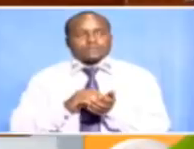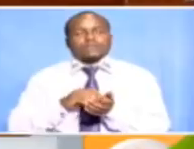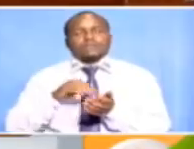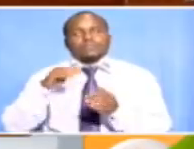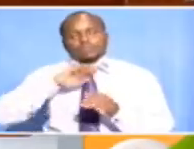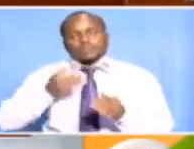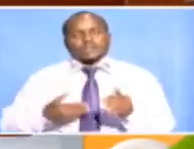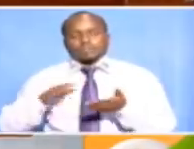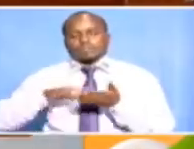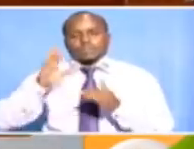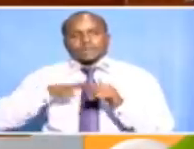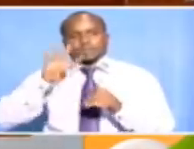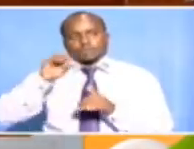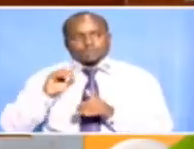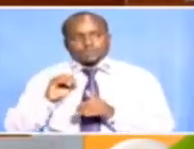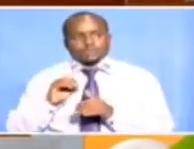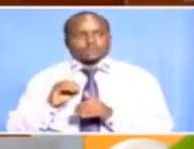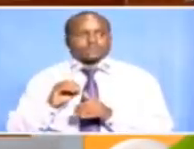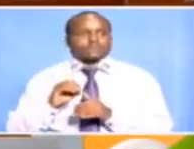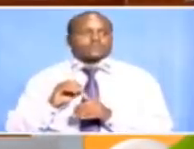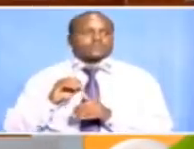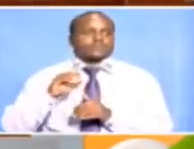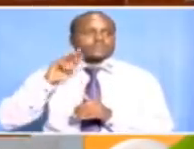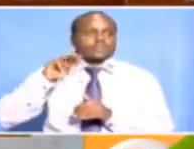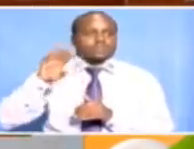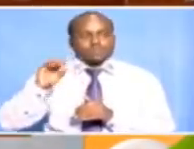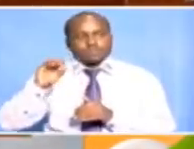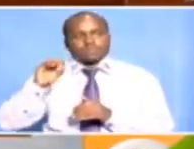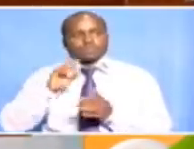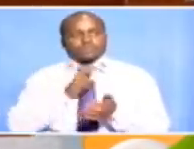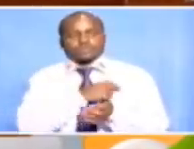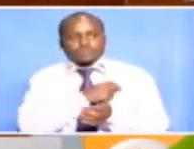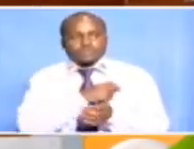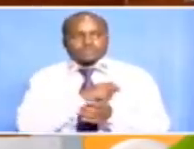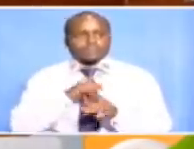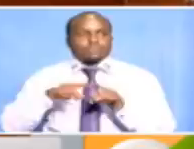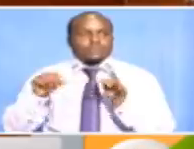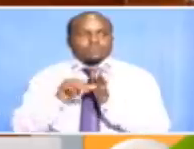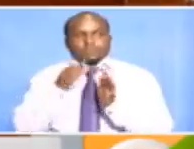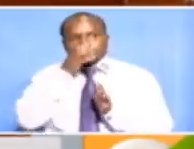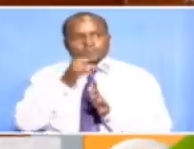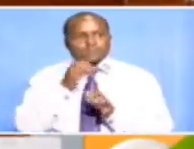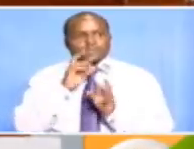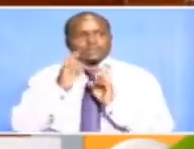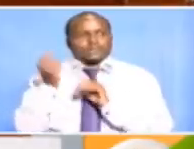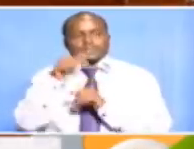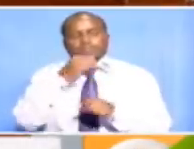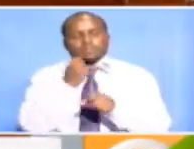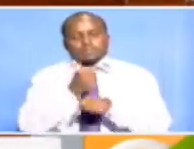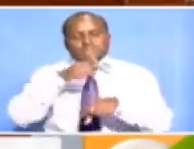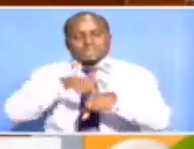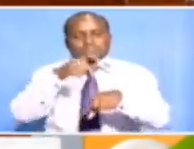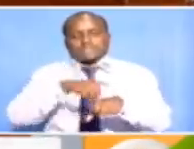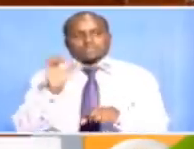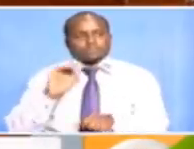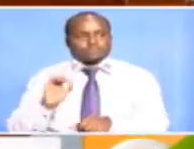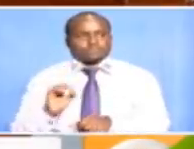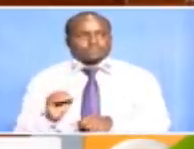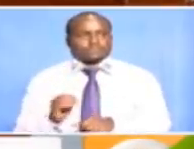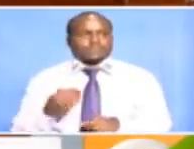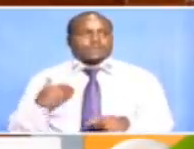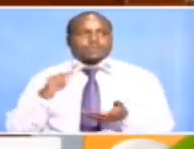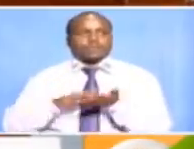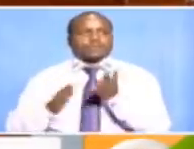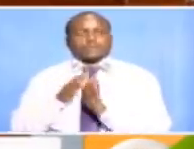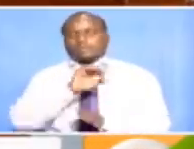officers, consultants, surgeons, but problem is negligence. They don't report to work on time. I want to forgive all the other